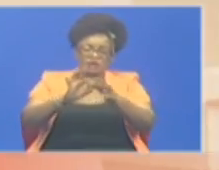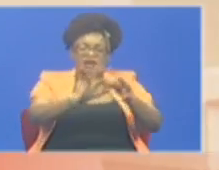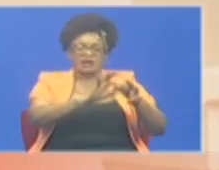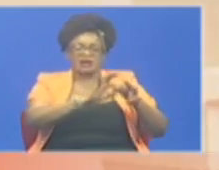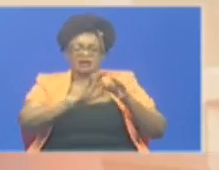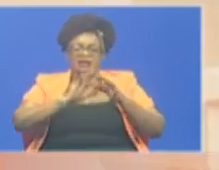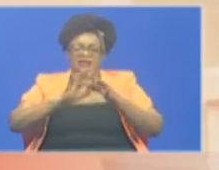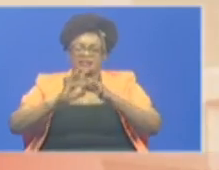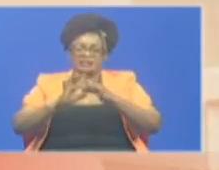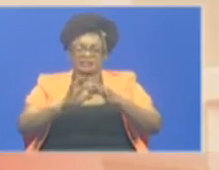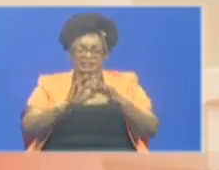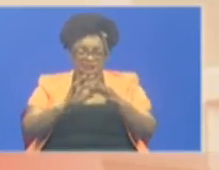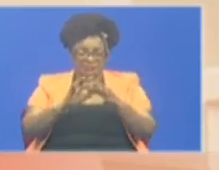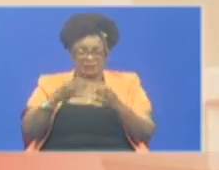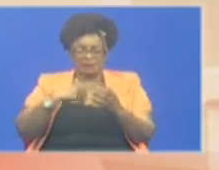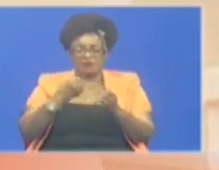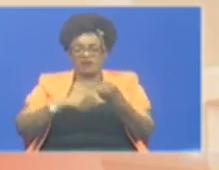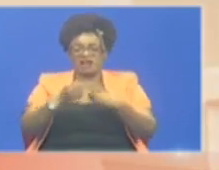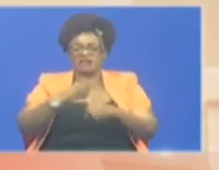our actions.